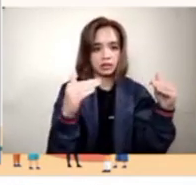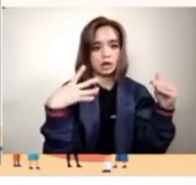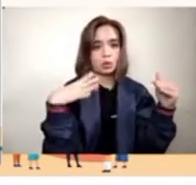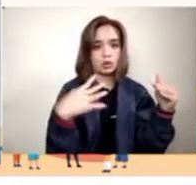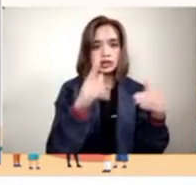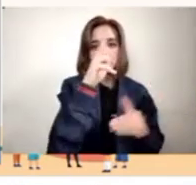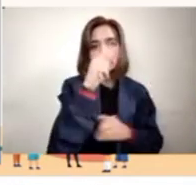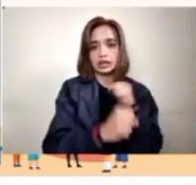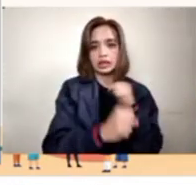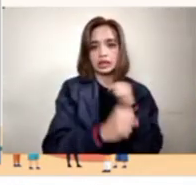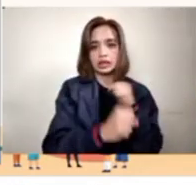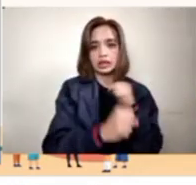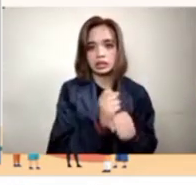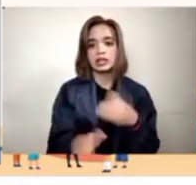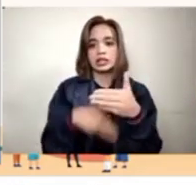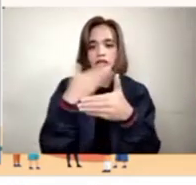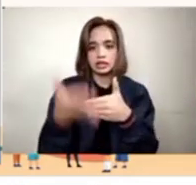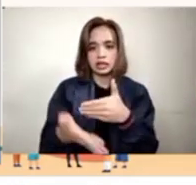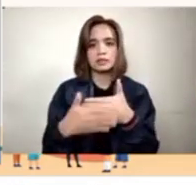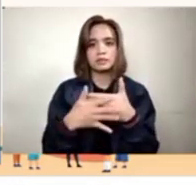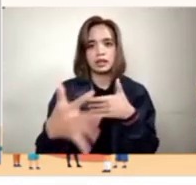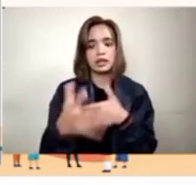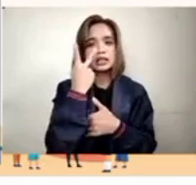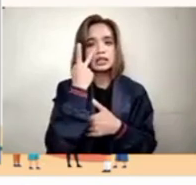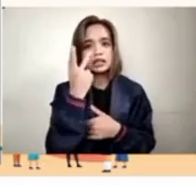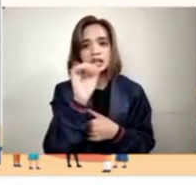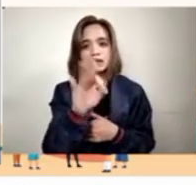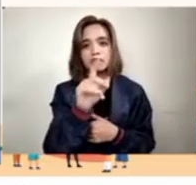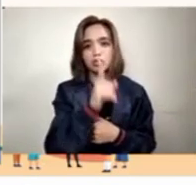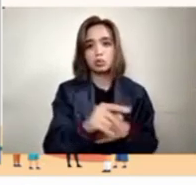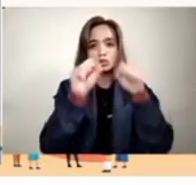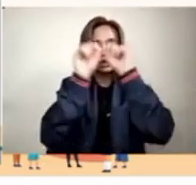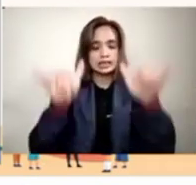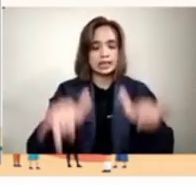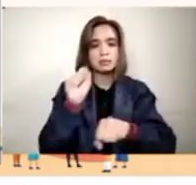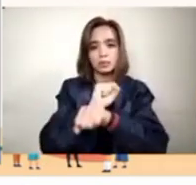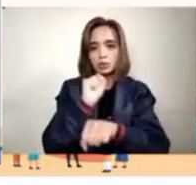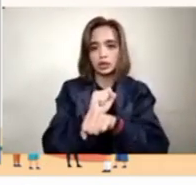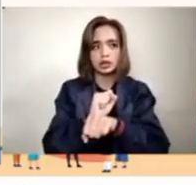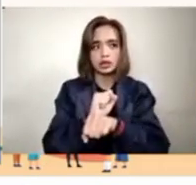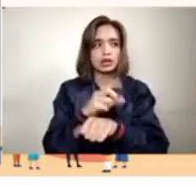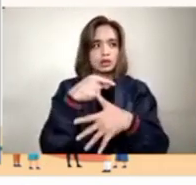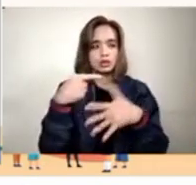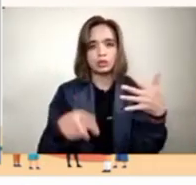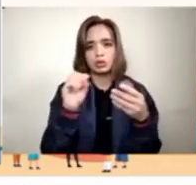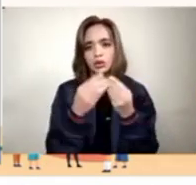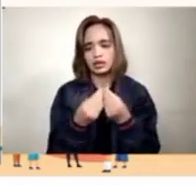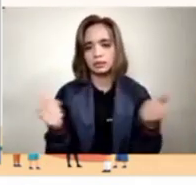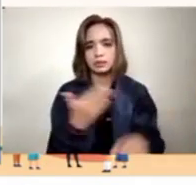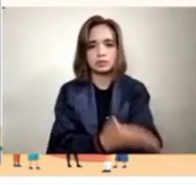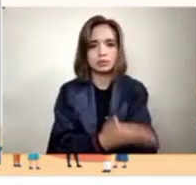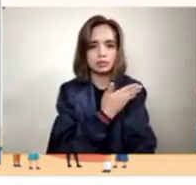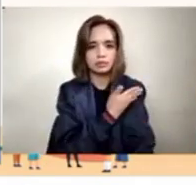to another. And during this period, we'll be able to gauge whether the system is working and identify possible